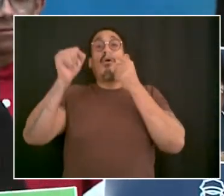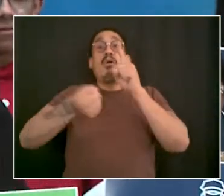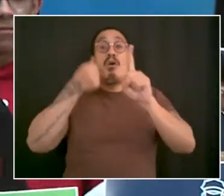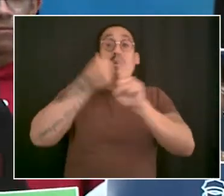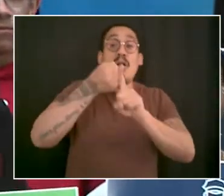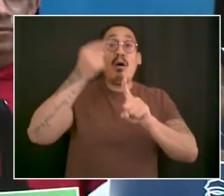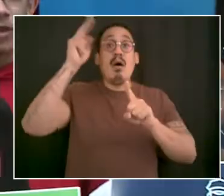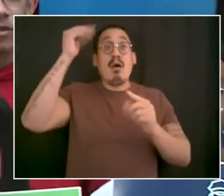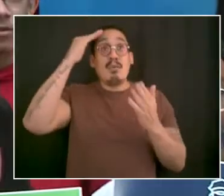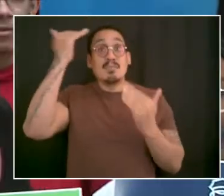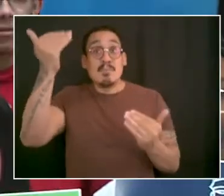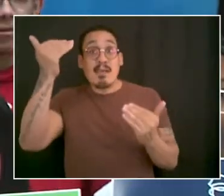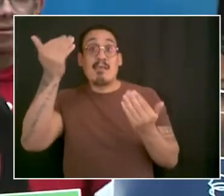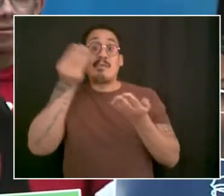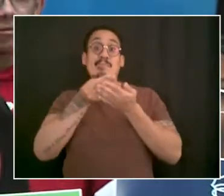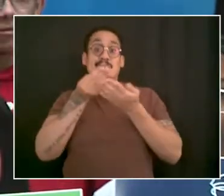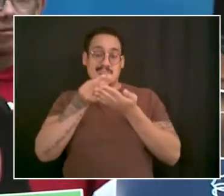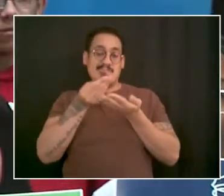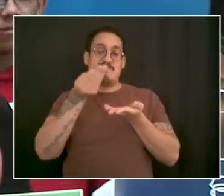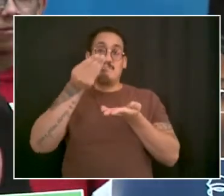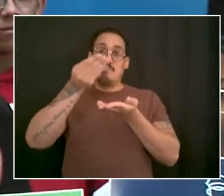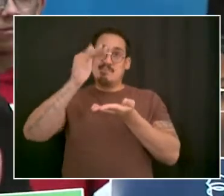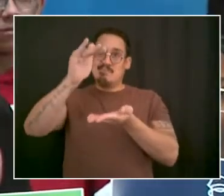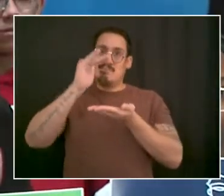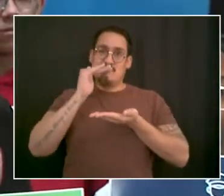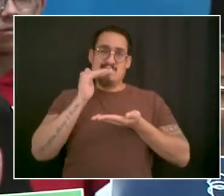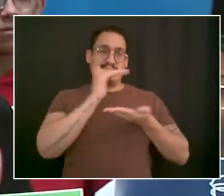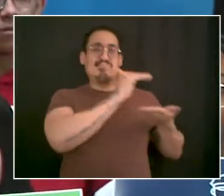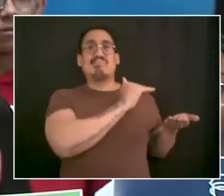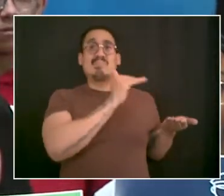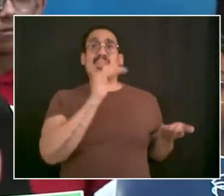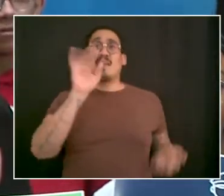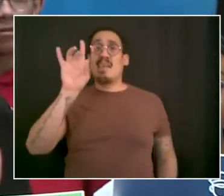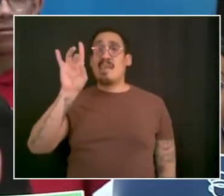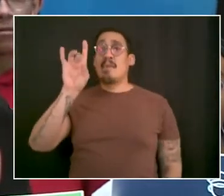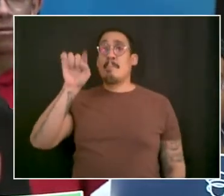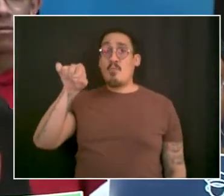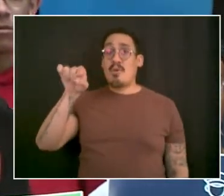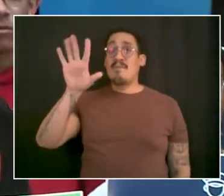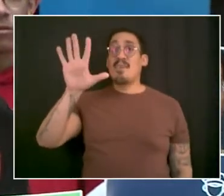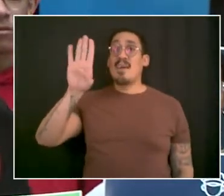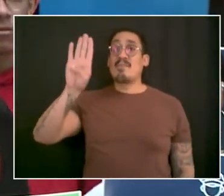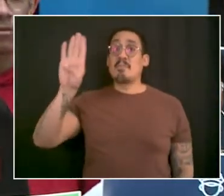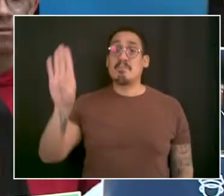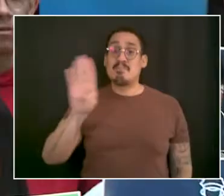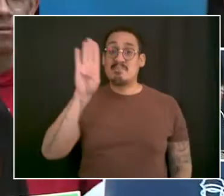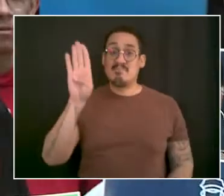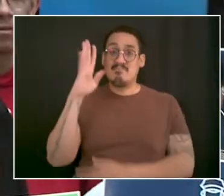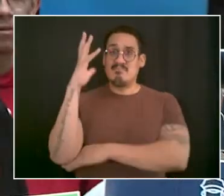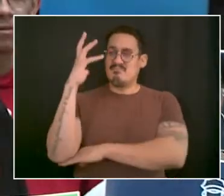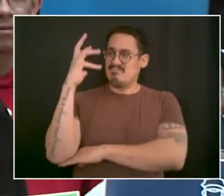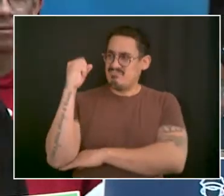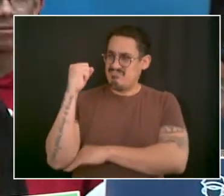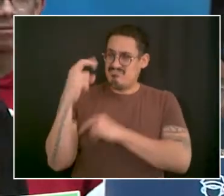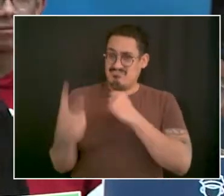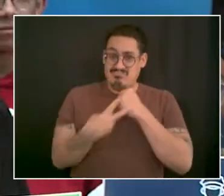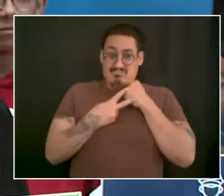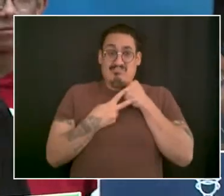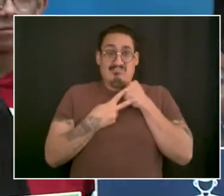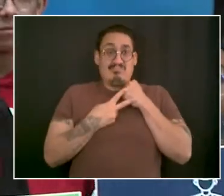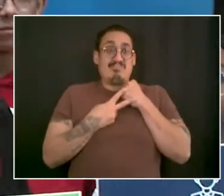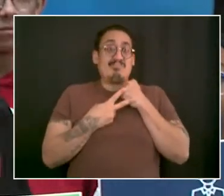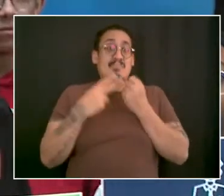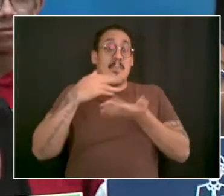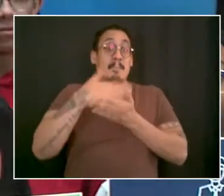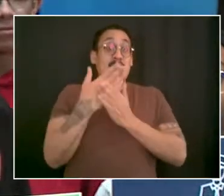set aside a record $8.5 billion. This is the highest level of budget reserves